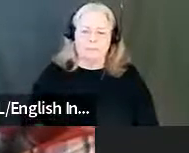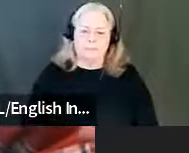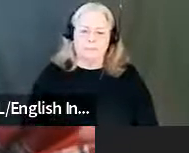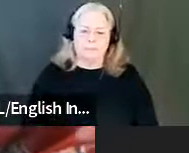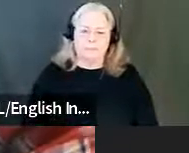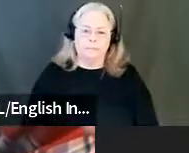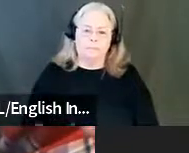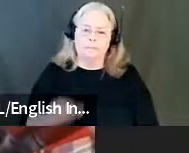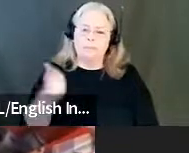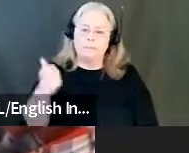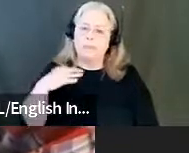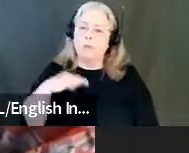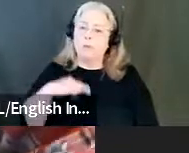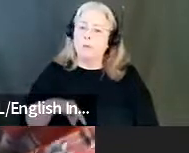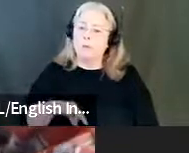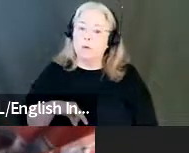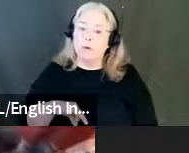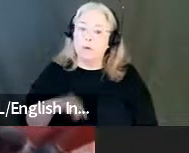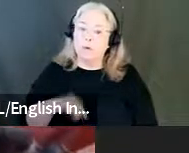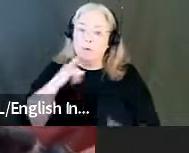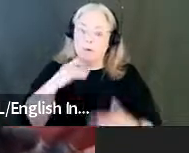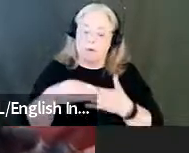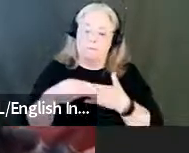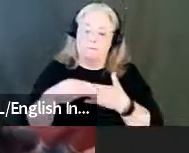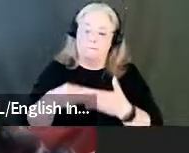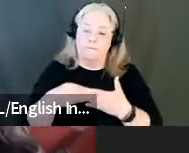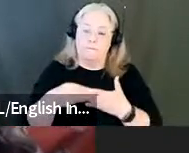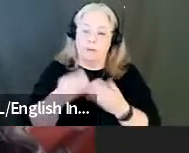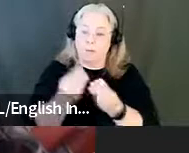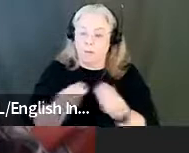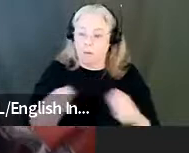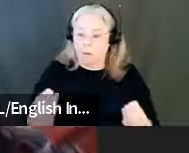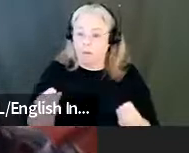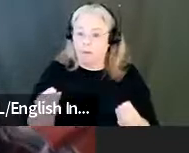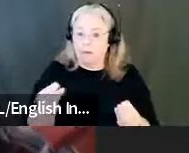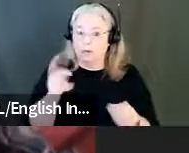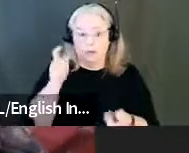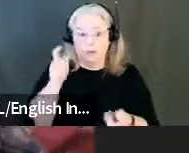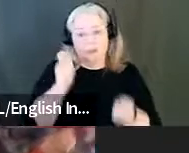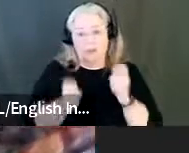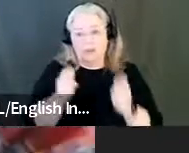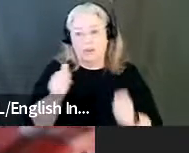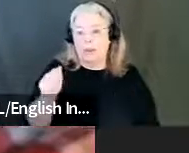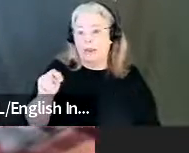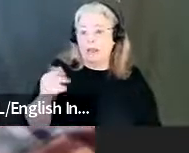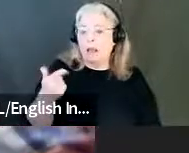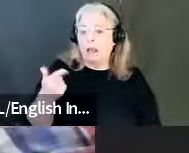The other benefit is that because it's a flexible material, you can really change